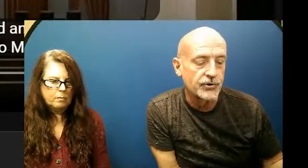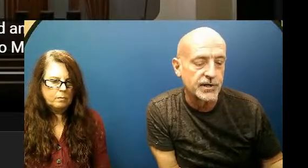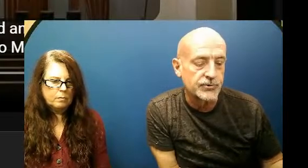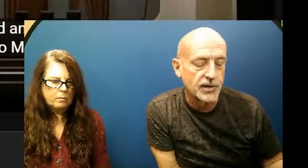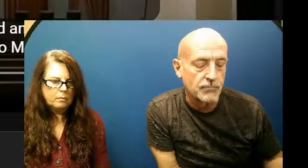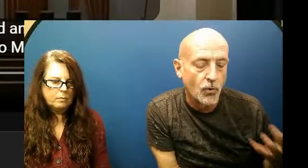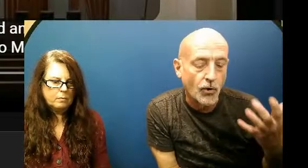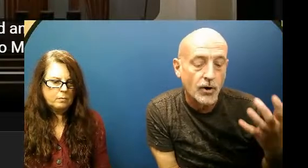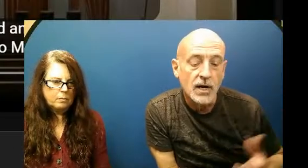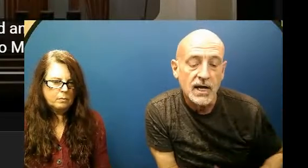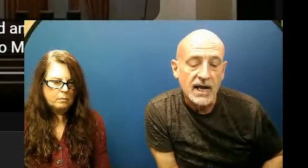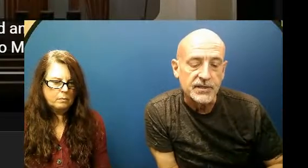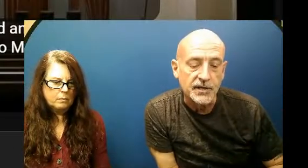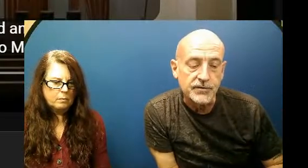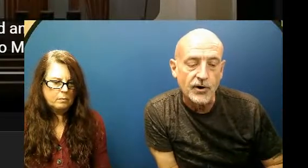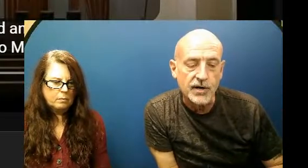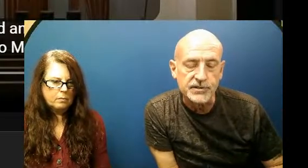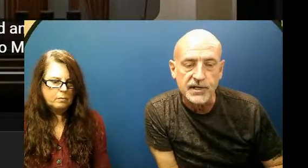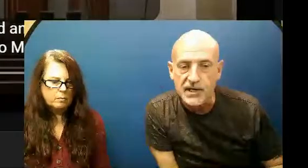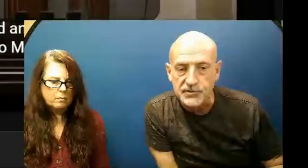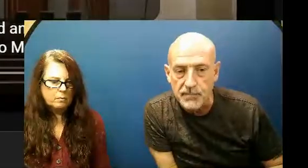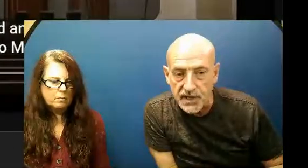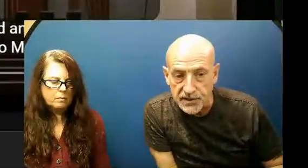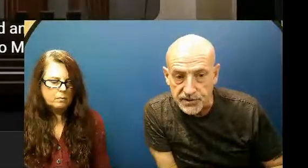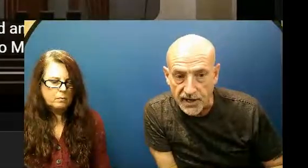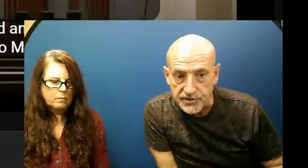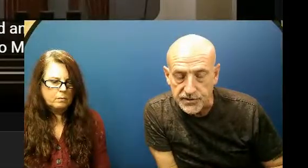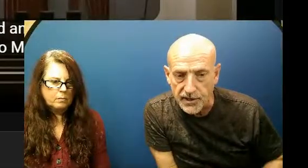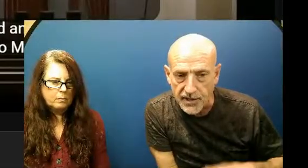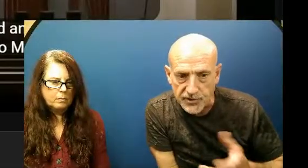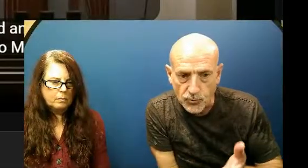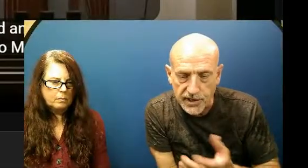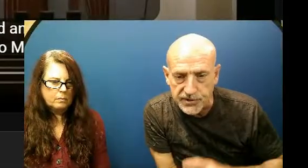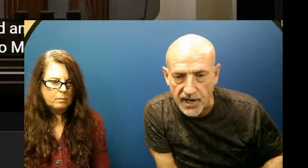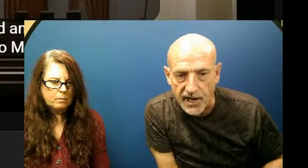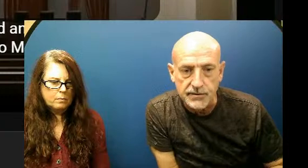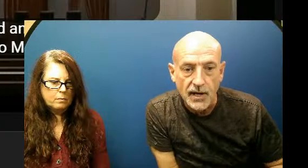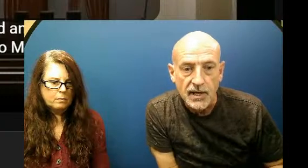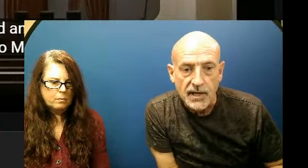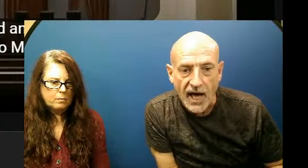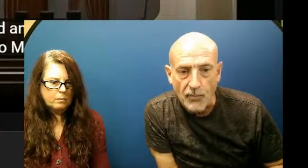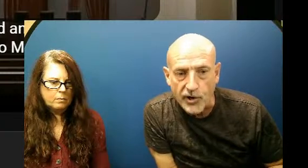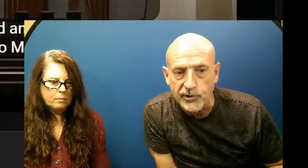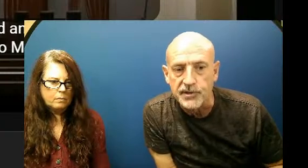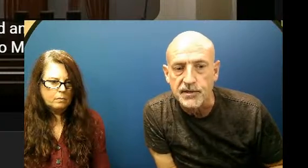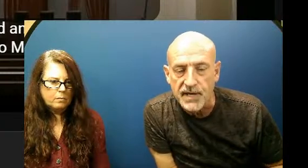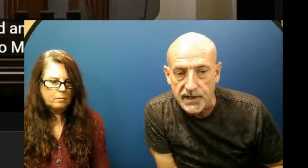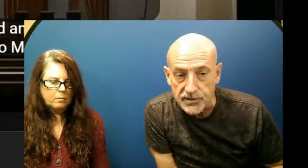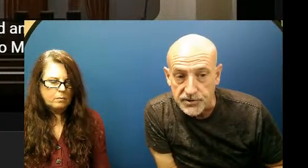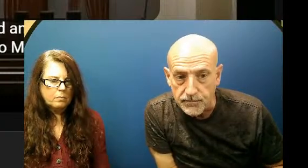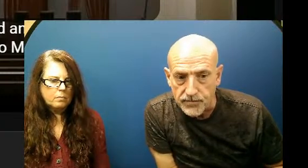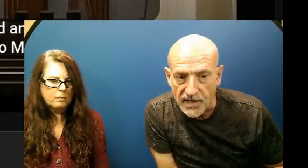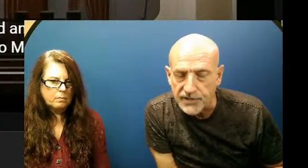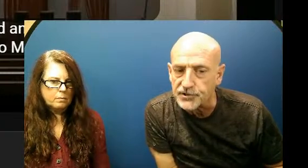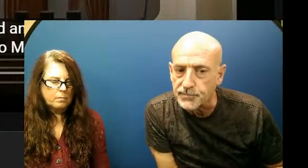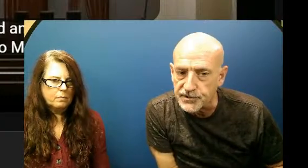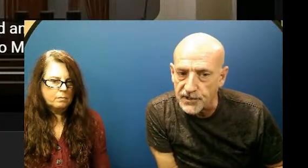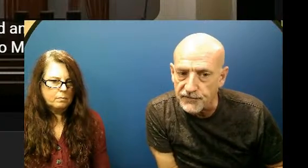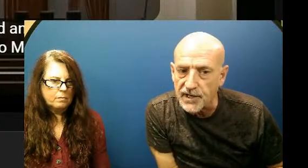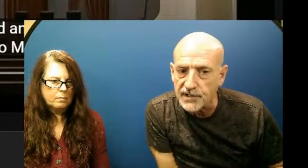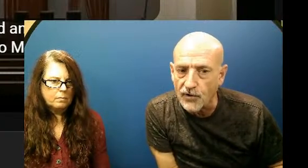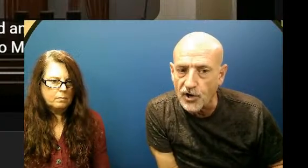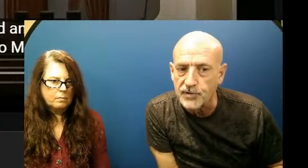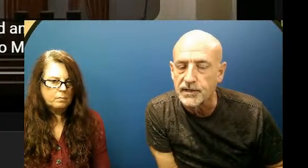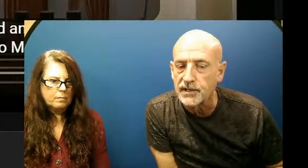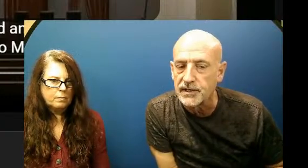strict scrutiny is really more, and that there is the ends means test. And that's when he said, I'm arguing the means. That's a